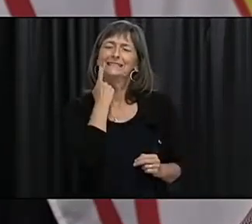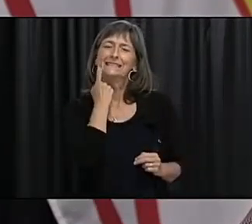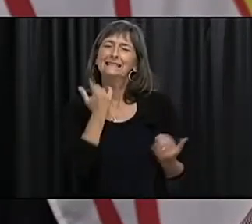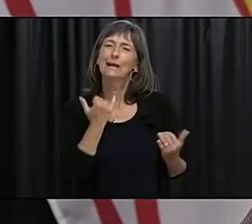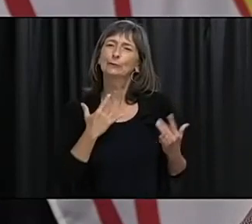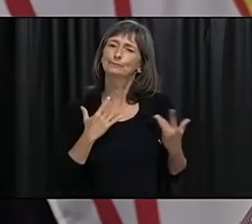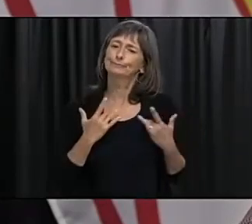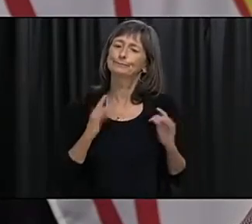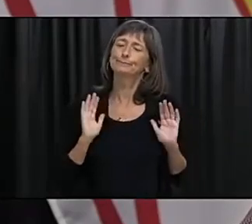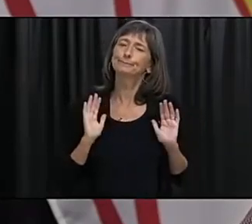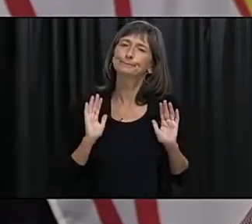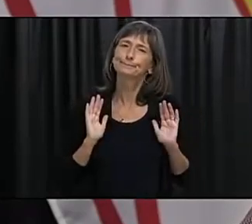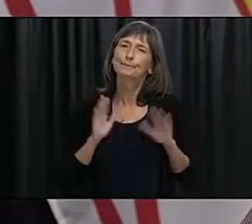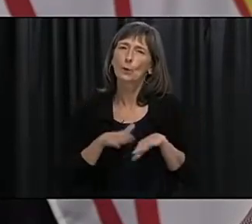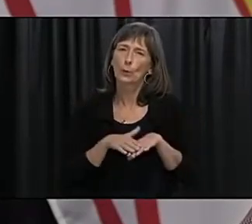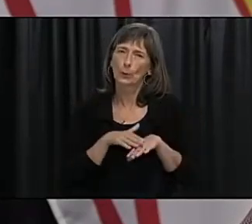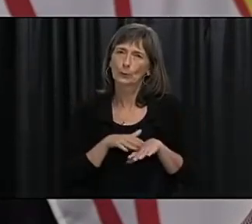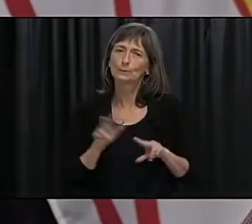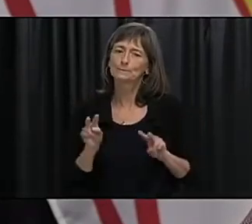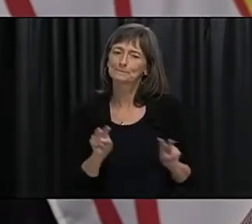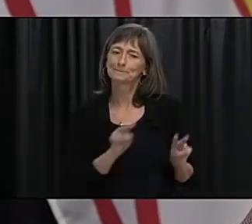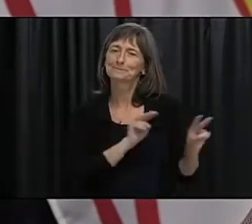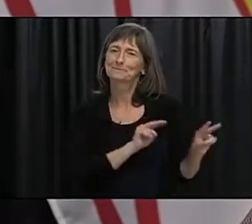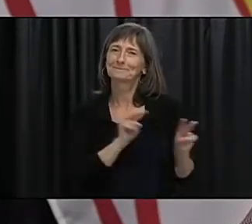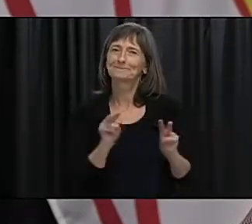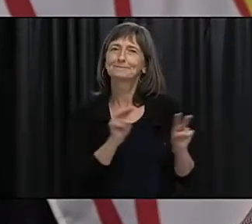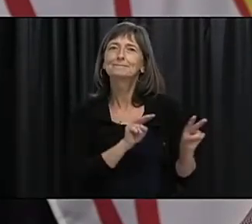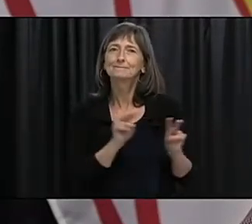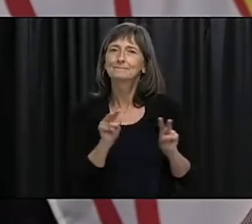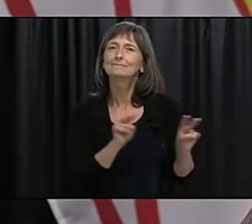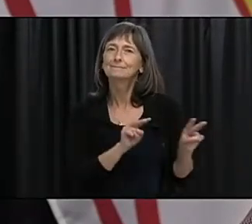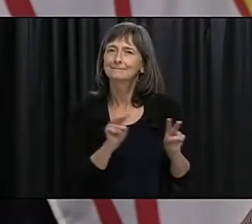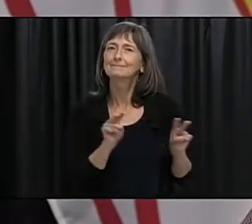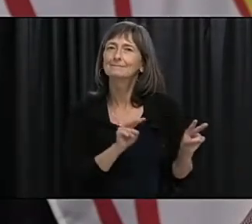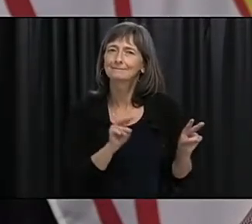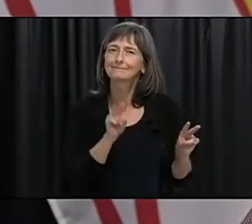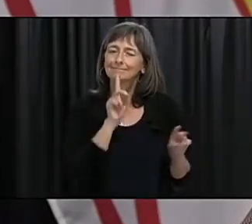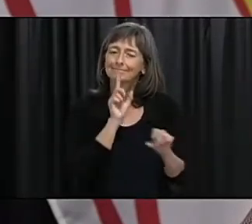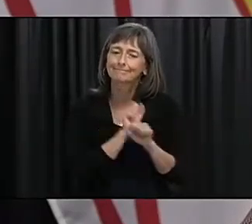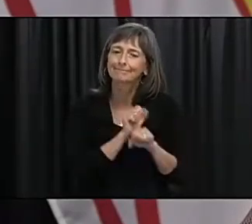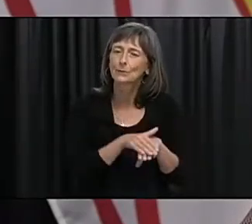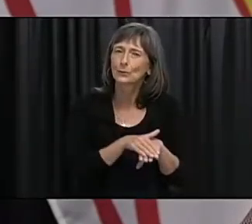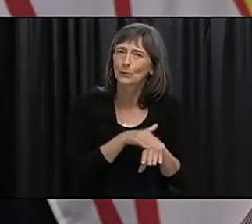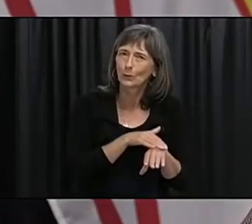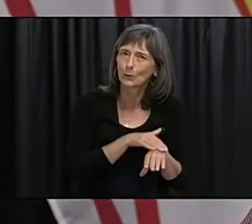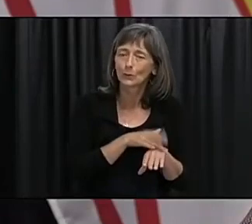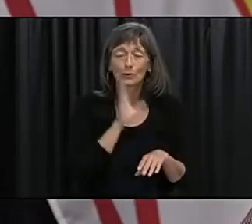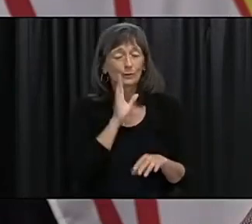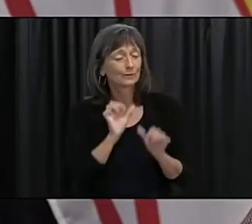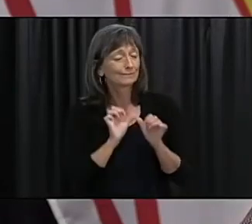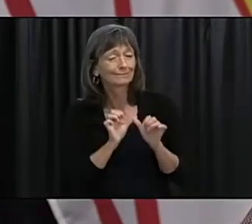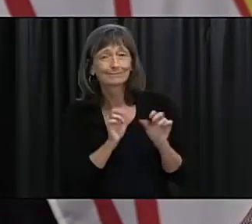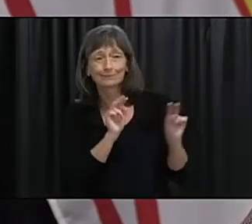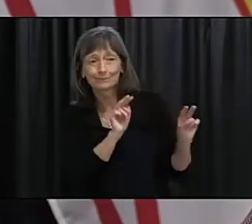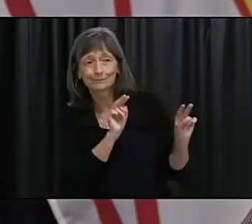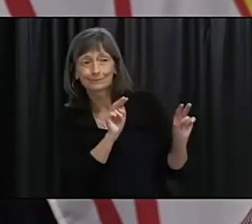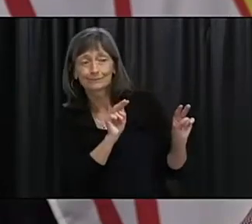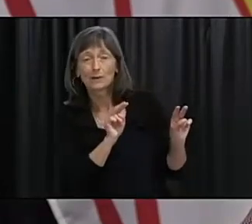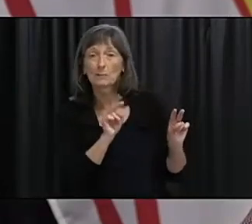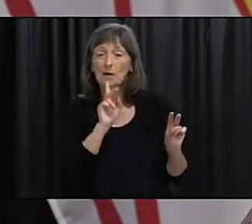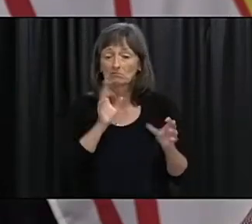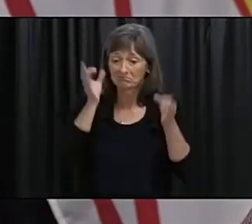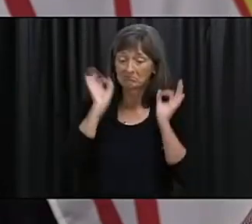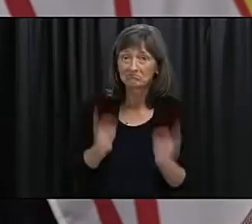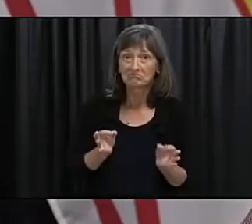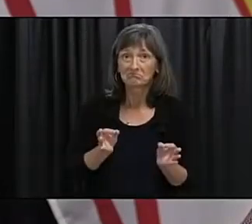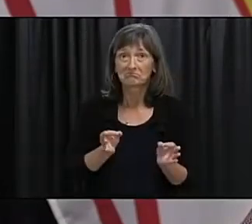closely and as we've always said to monitor what's happening in other jurisdictions so we're going to look at this but there's no firm